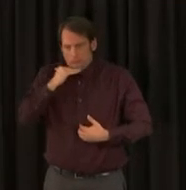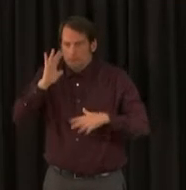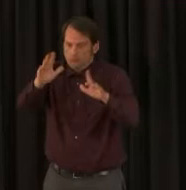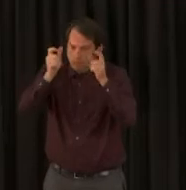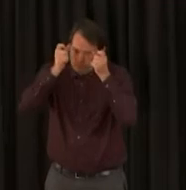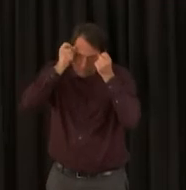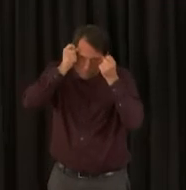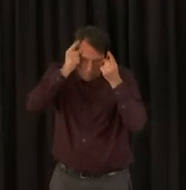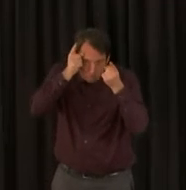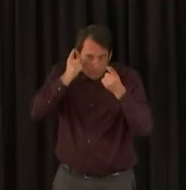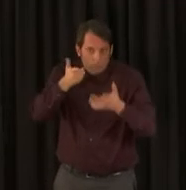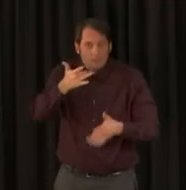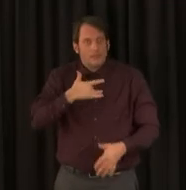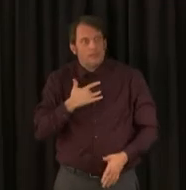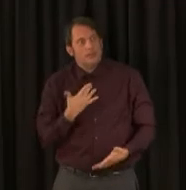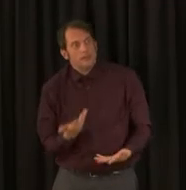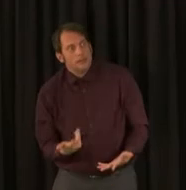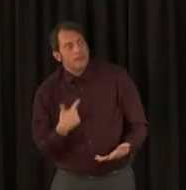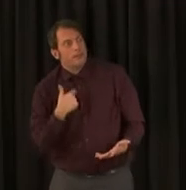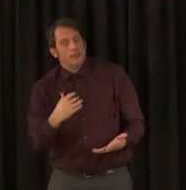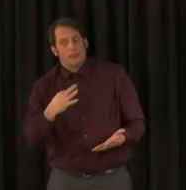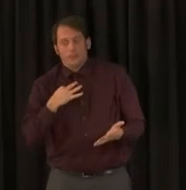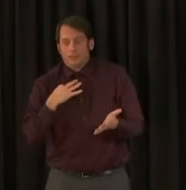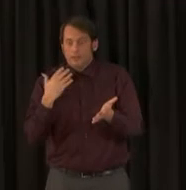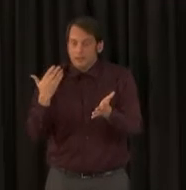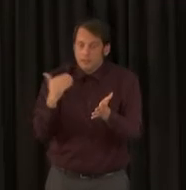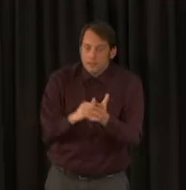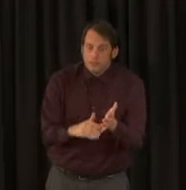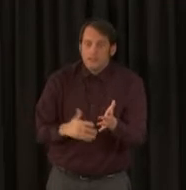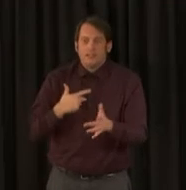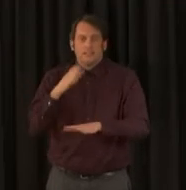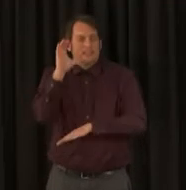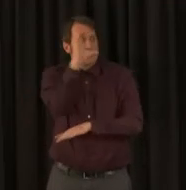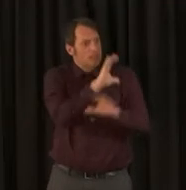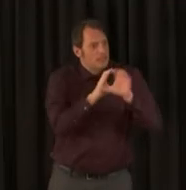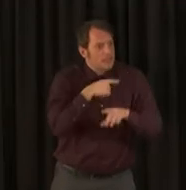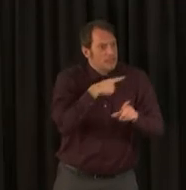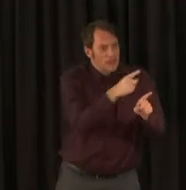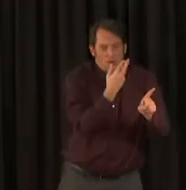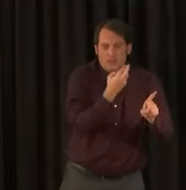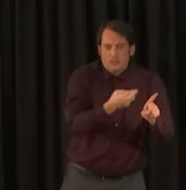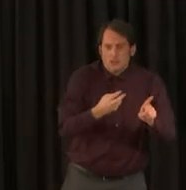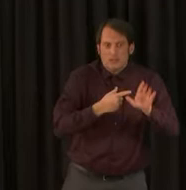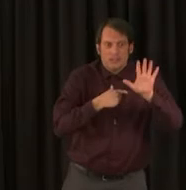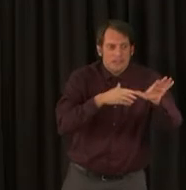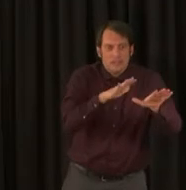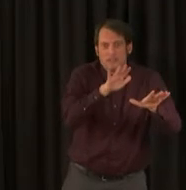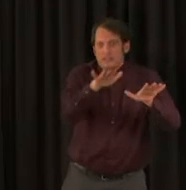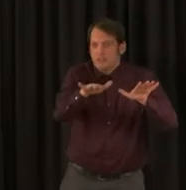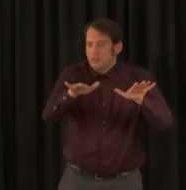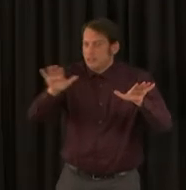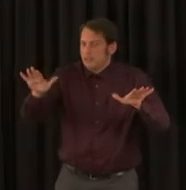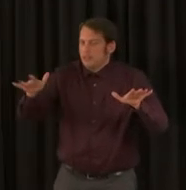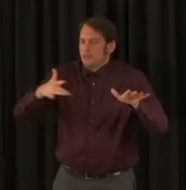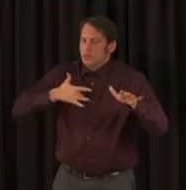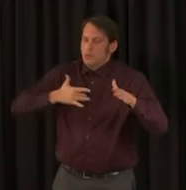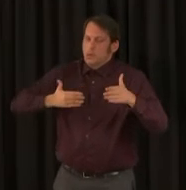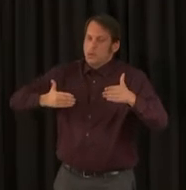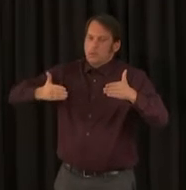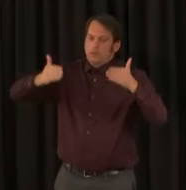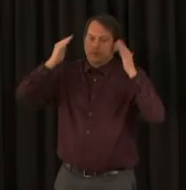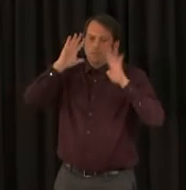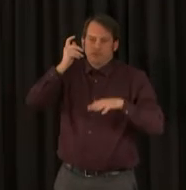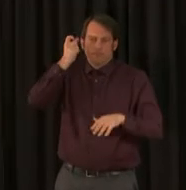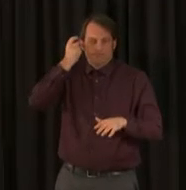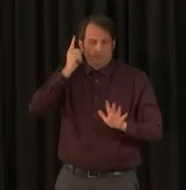going into yet another portal for yet another resource, you know, may feel overwhelming. And I want to thank the Deputy Mayor